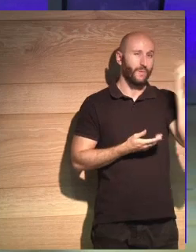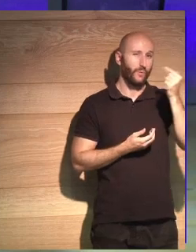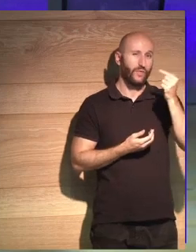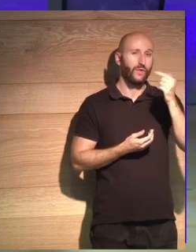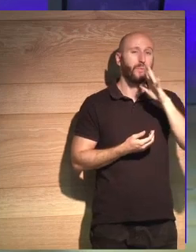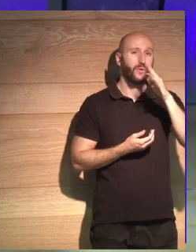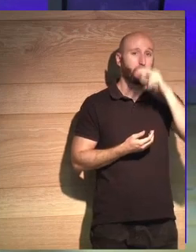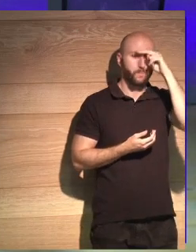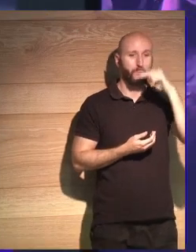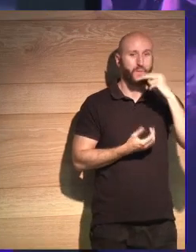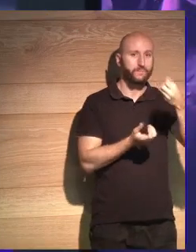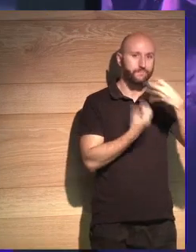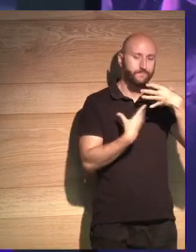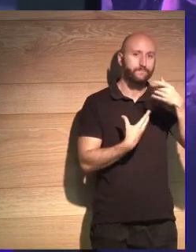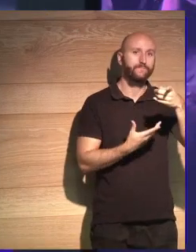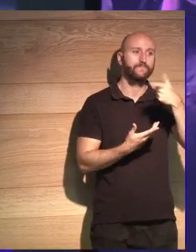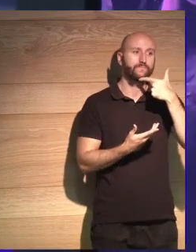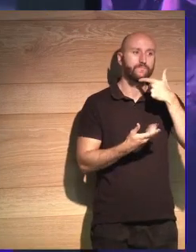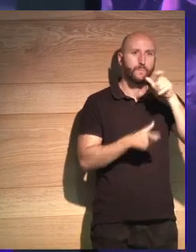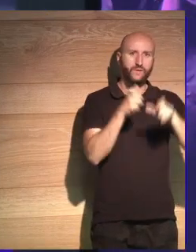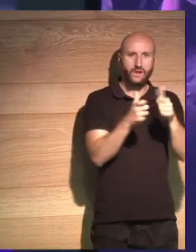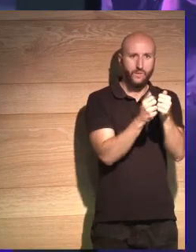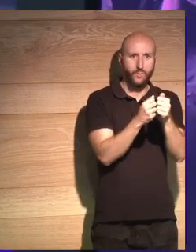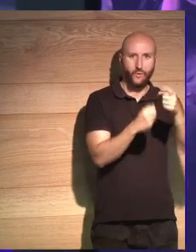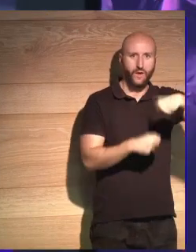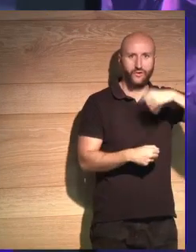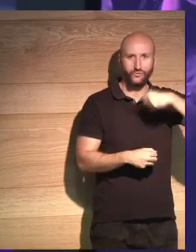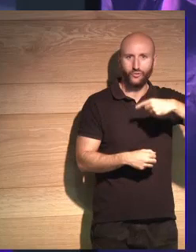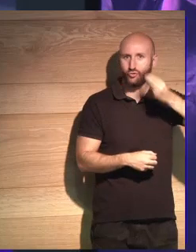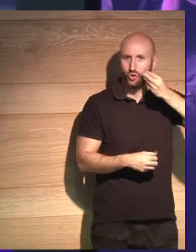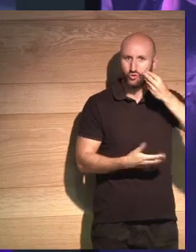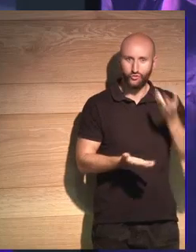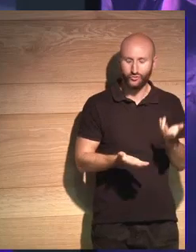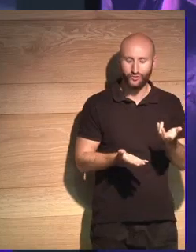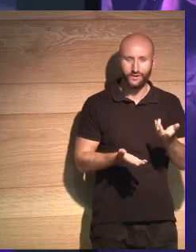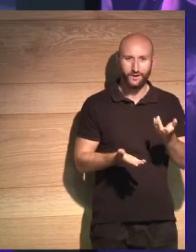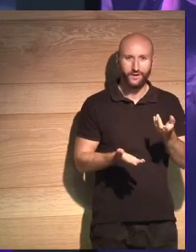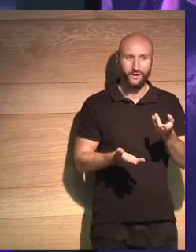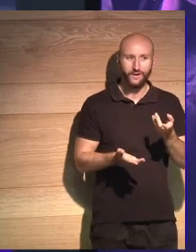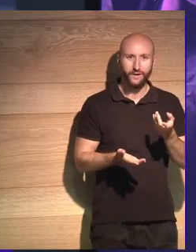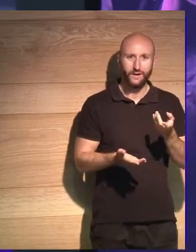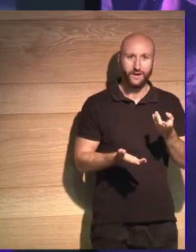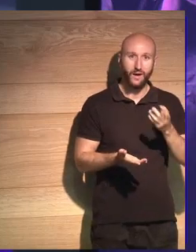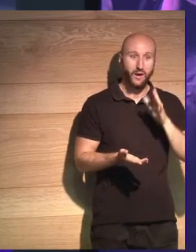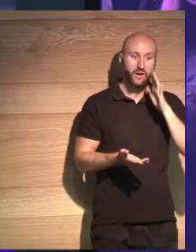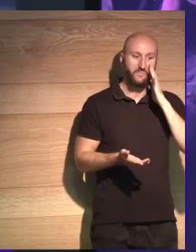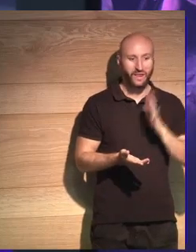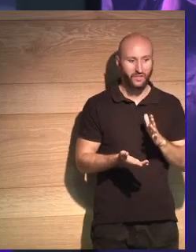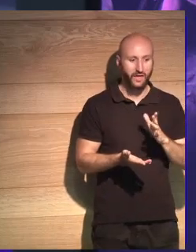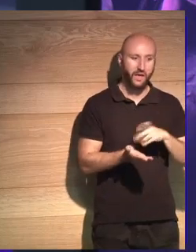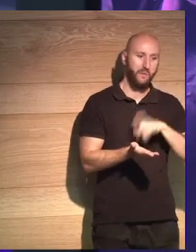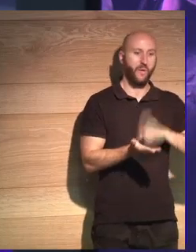Well, there's another prejudice by parents that said that gamers are stupid. They